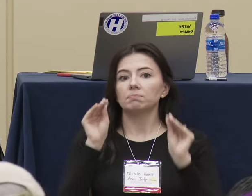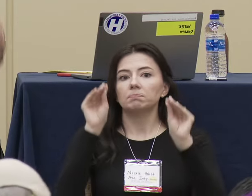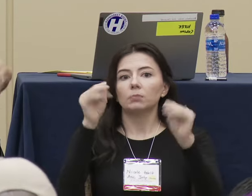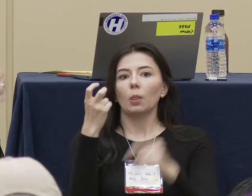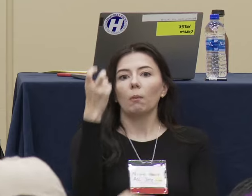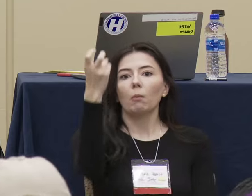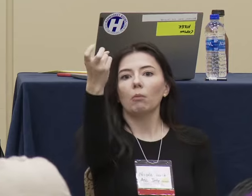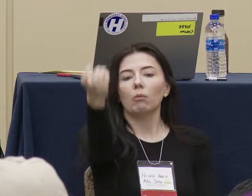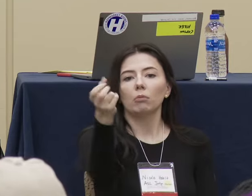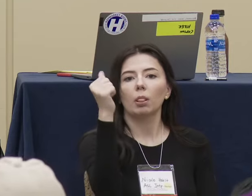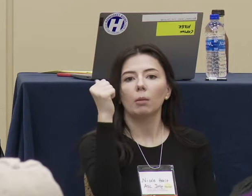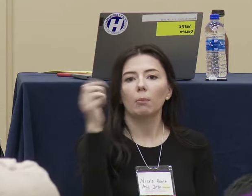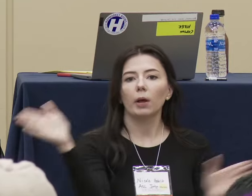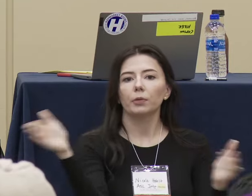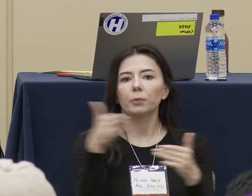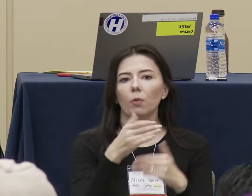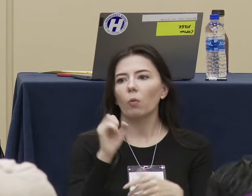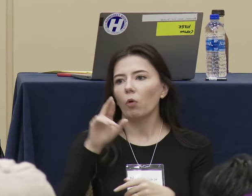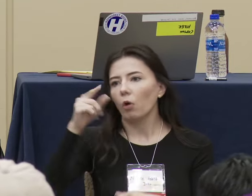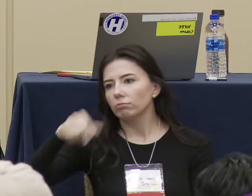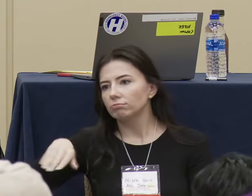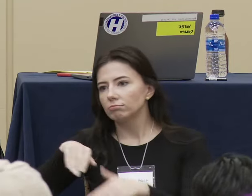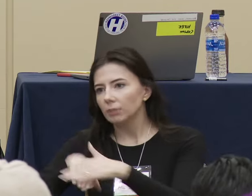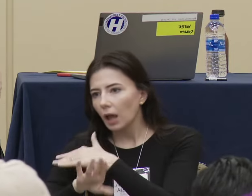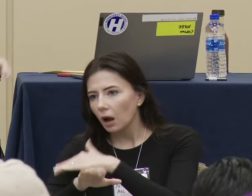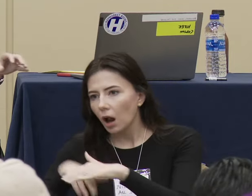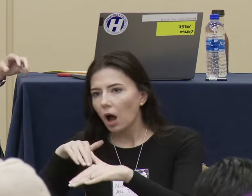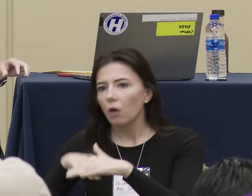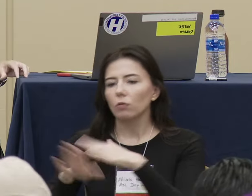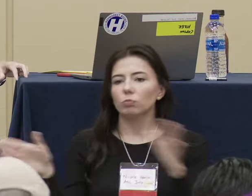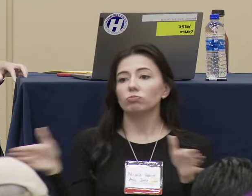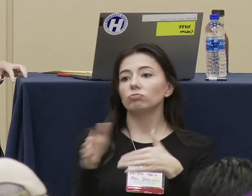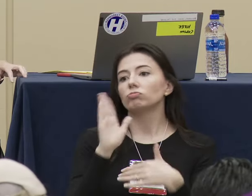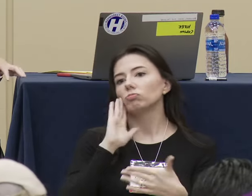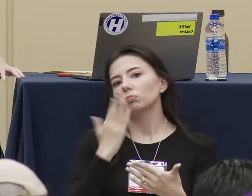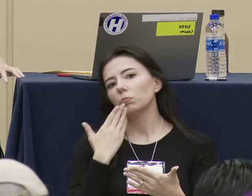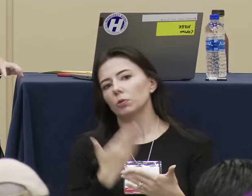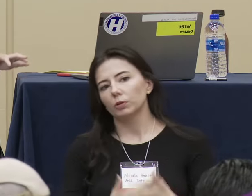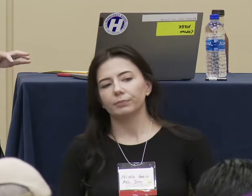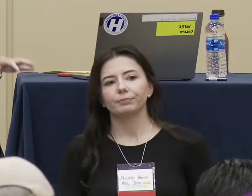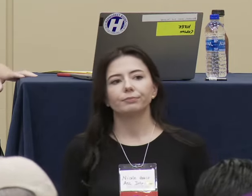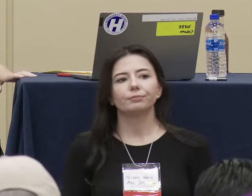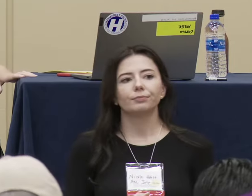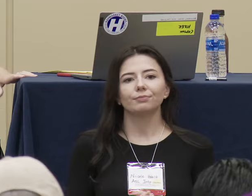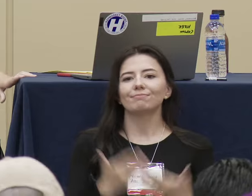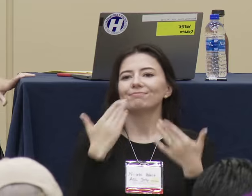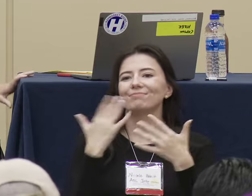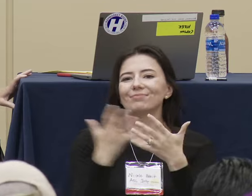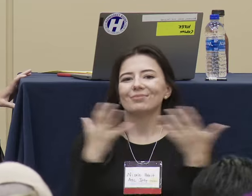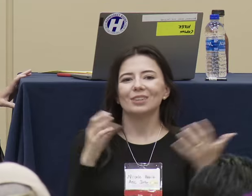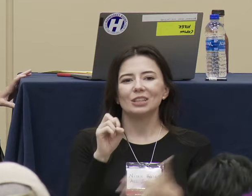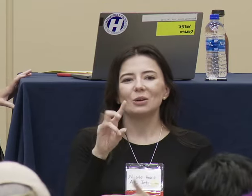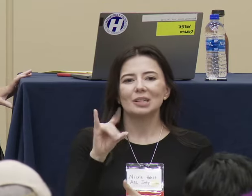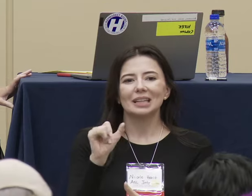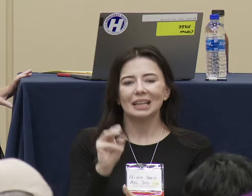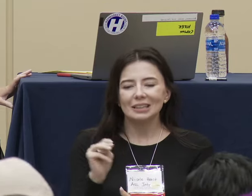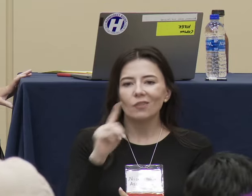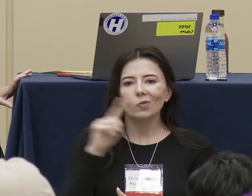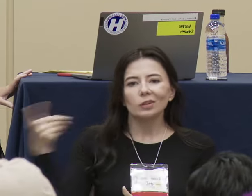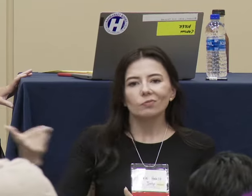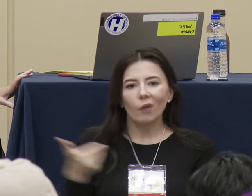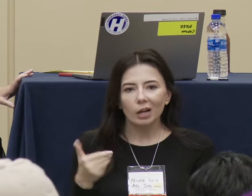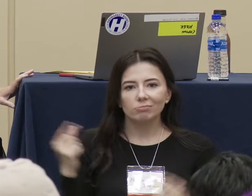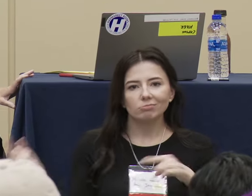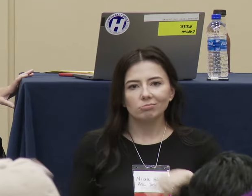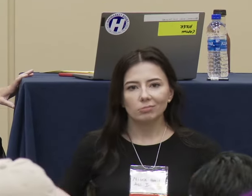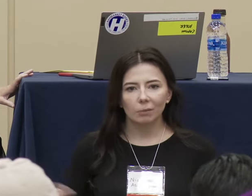kind of go in and out, that will be great. So thank you so much for Socialism for inviting me. Thanks